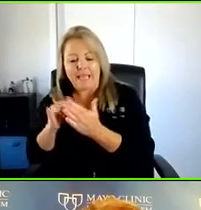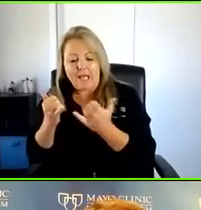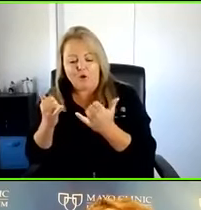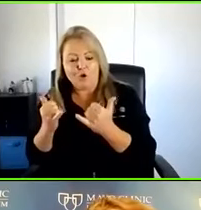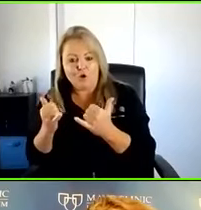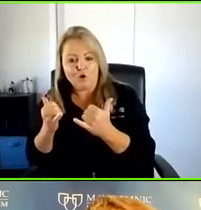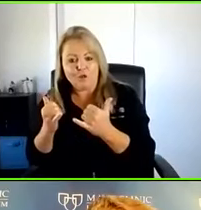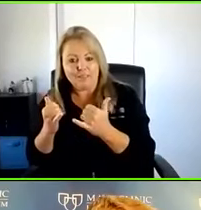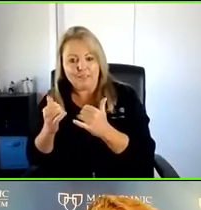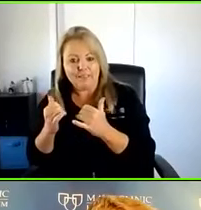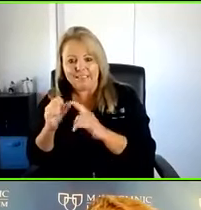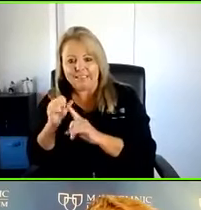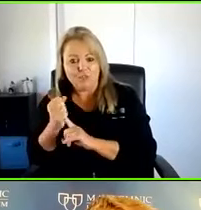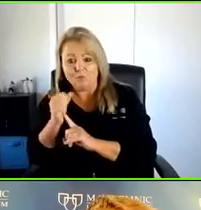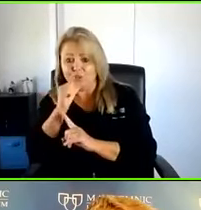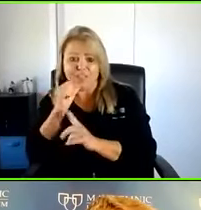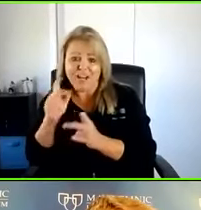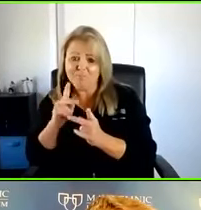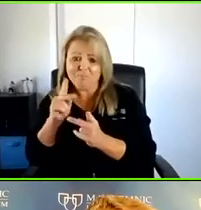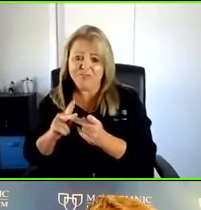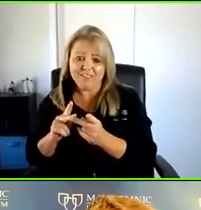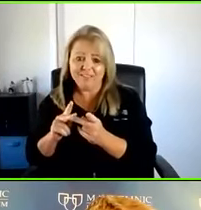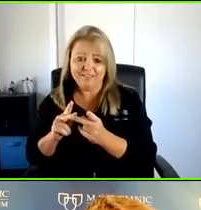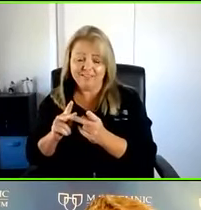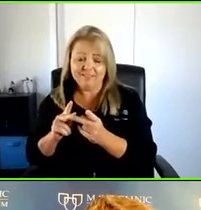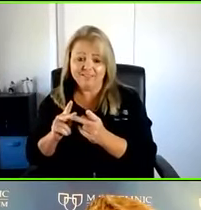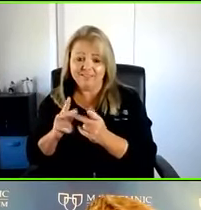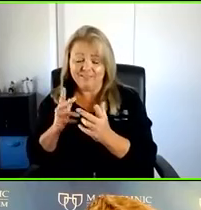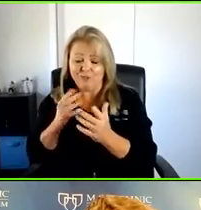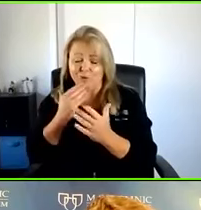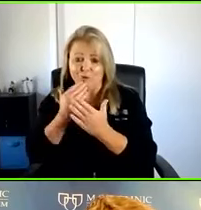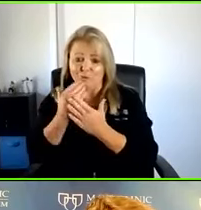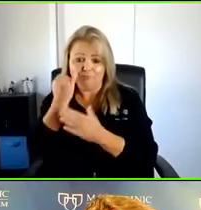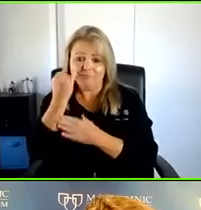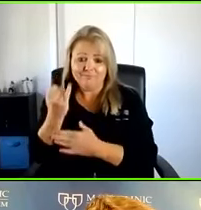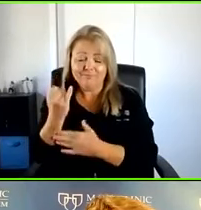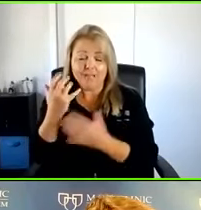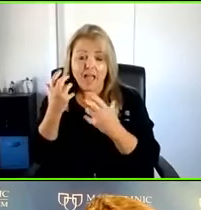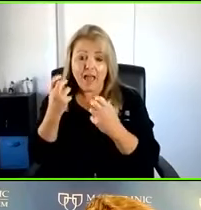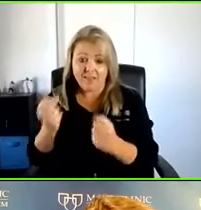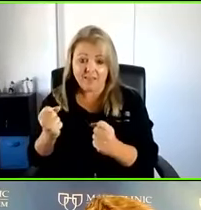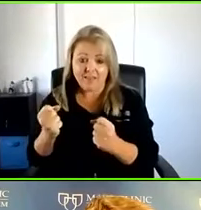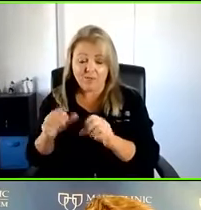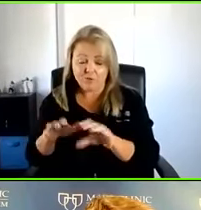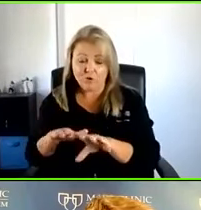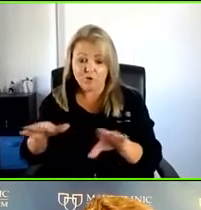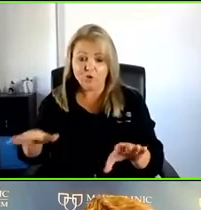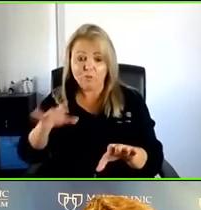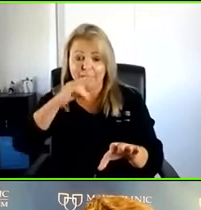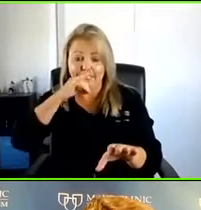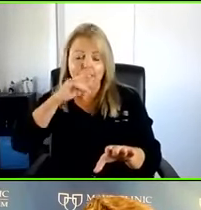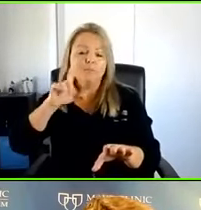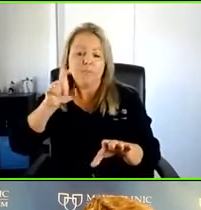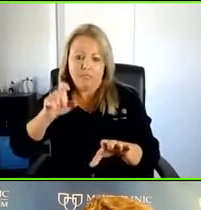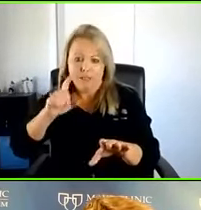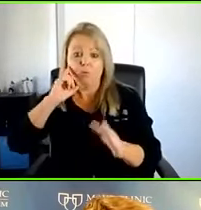state is really not ideal for the health of our children and our kids, but we also need to recognize our